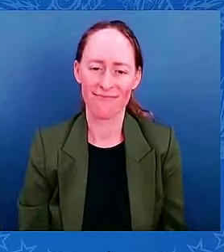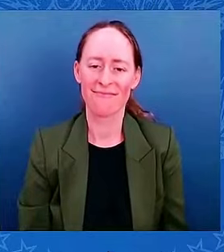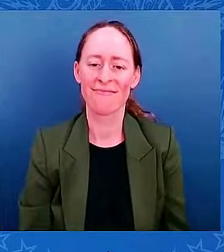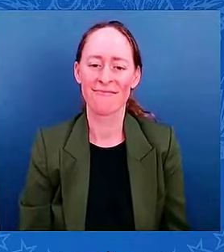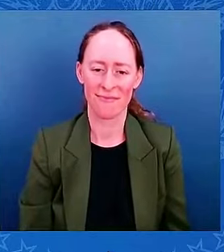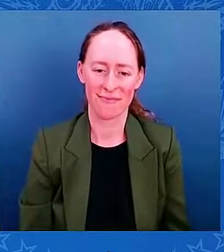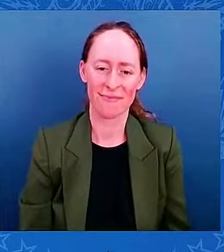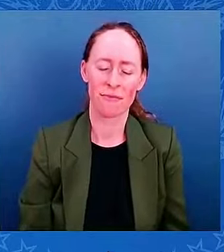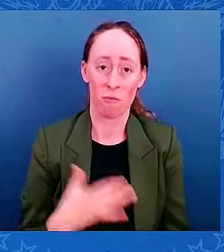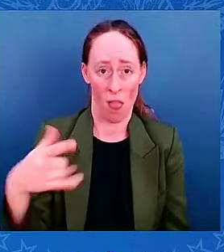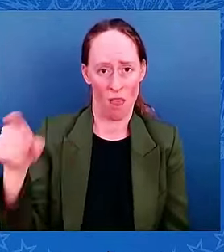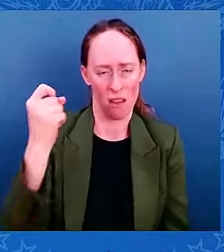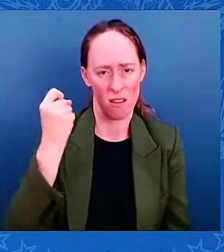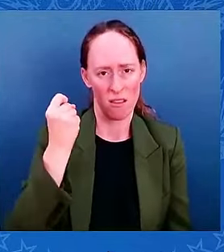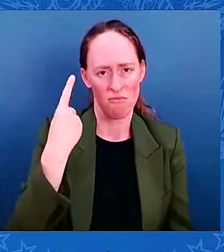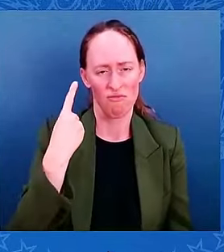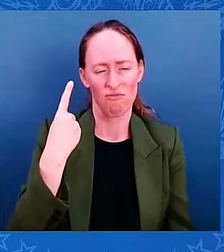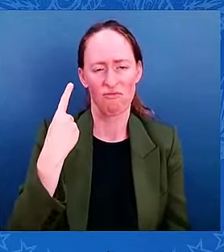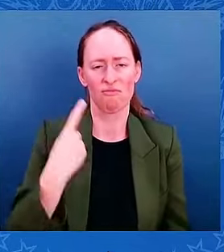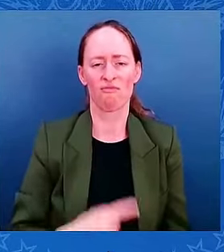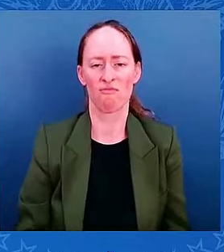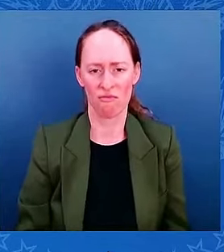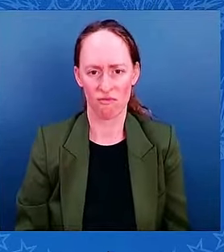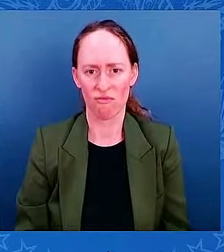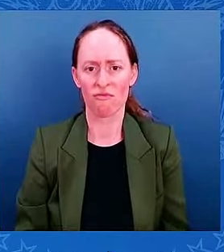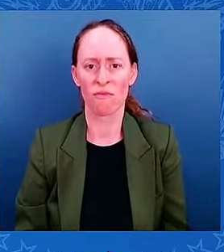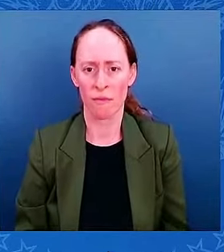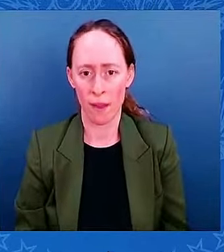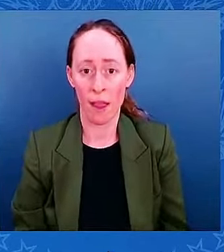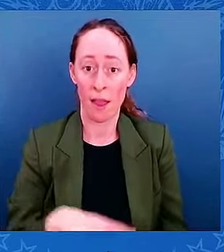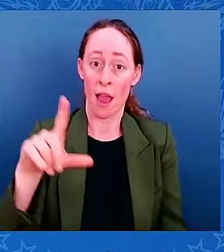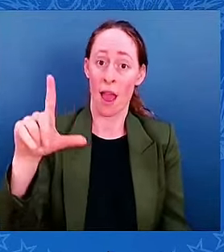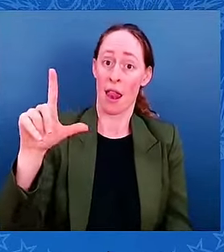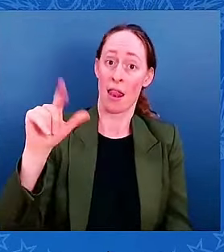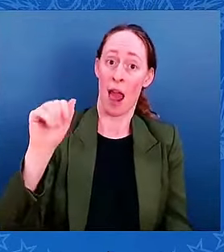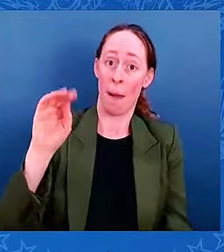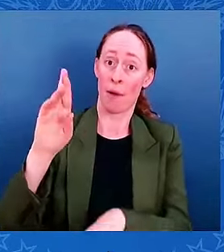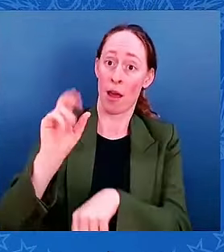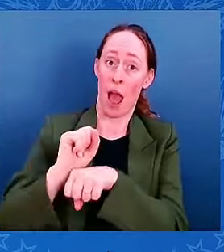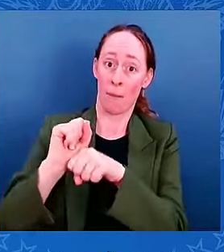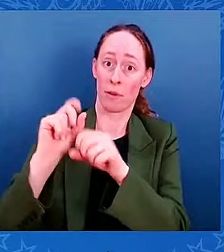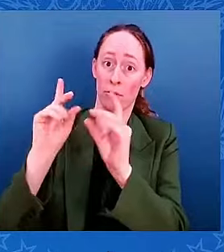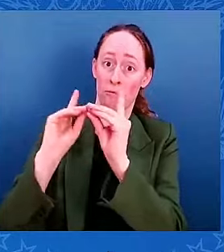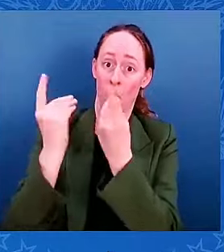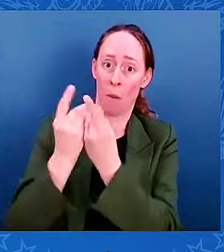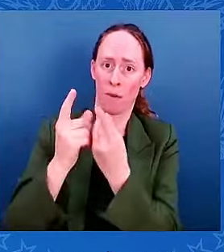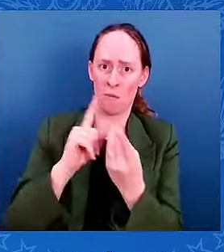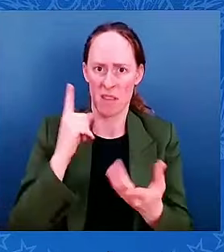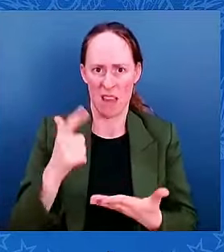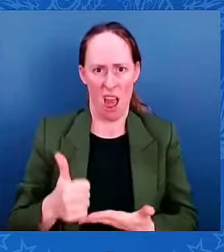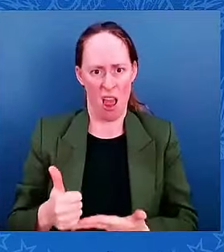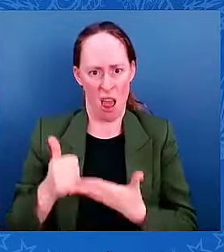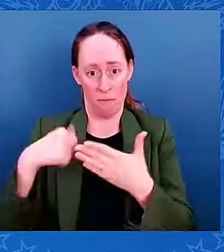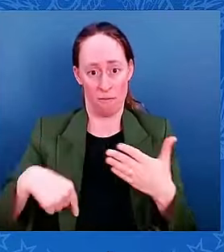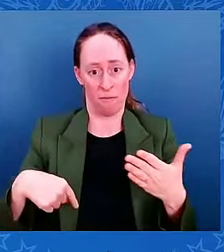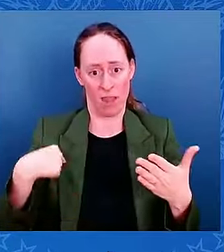They make this administration the most pro-union administration in the history of the United States of America,